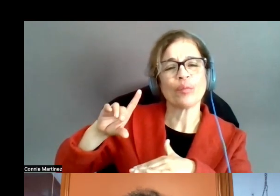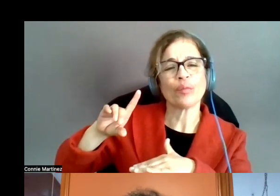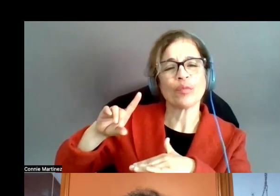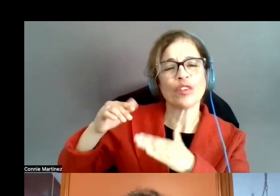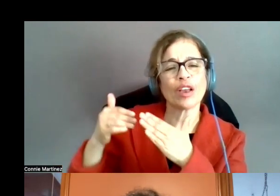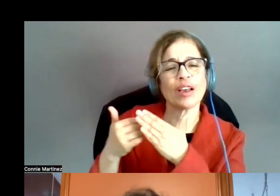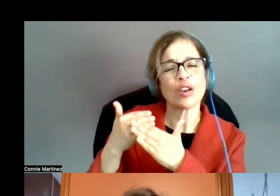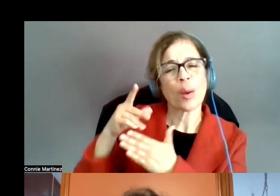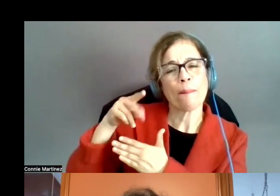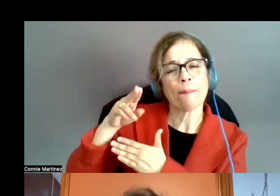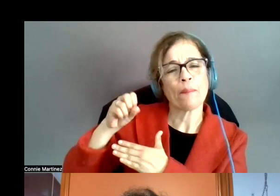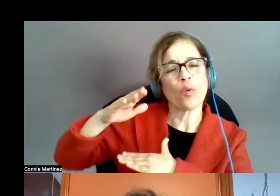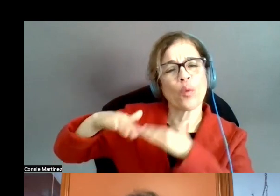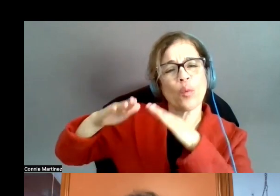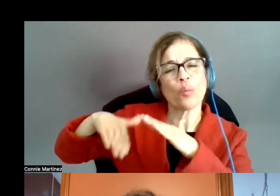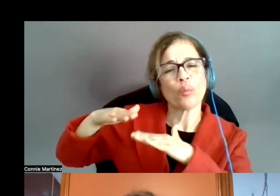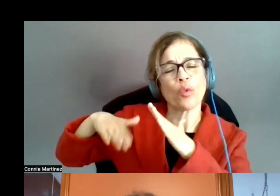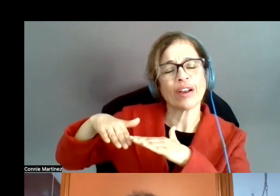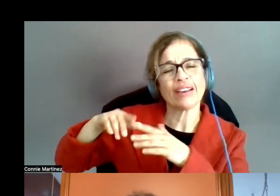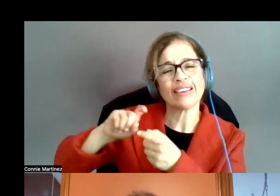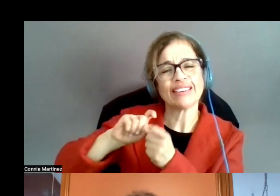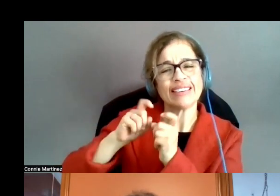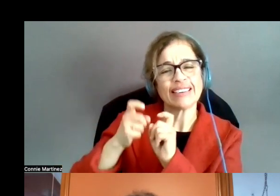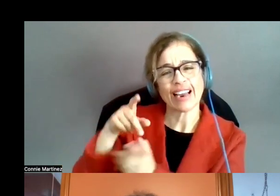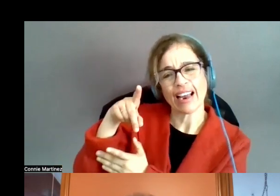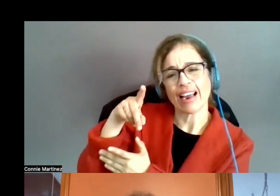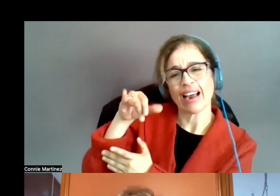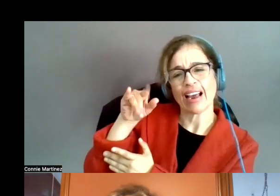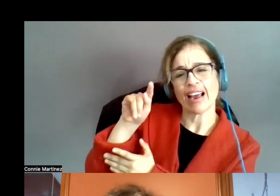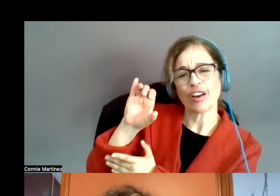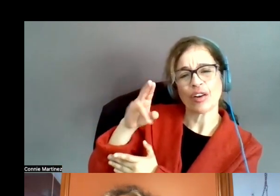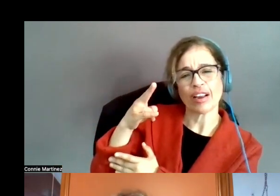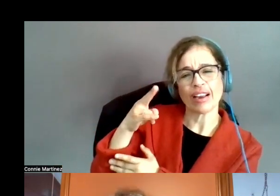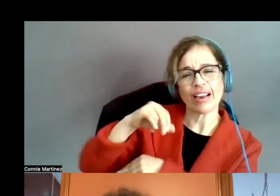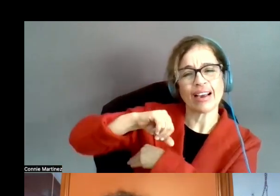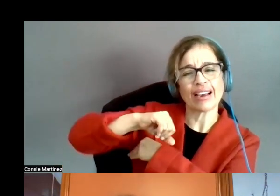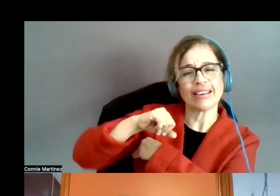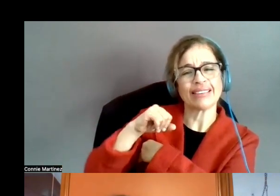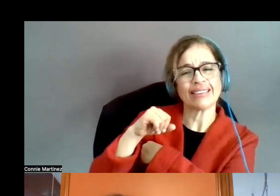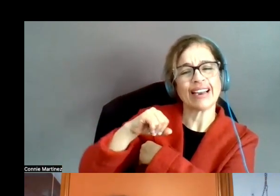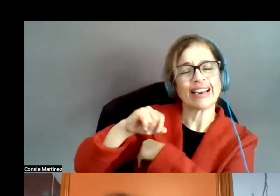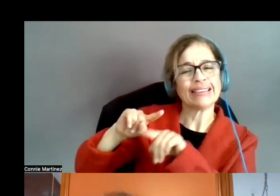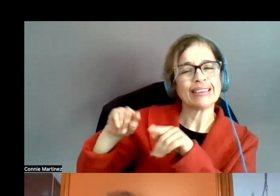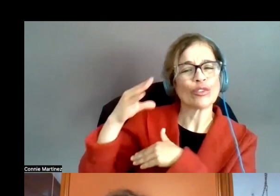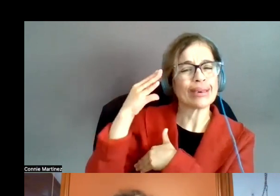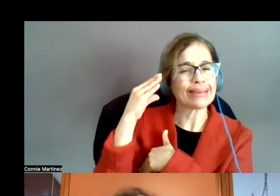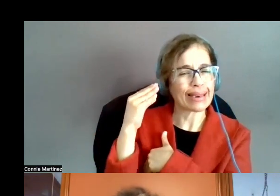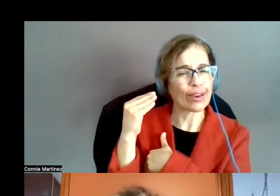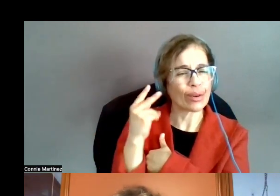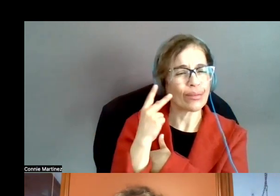you play a note, boom, and then you change the pitch by Oh, pressing the strings around the body. yeah. You seen